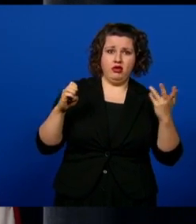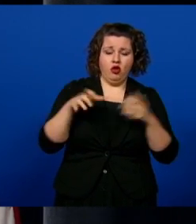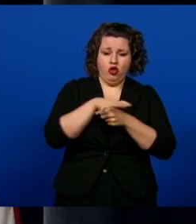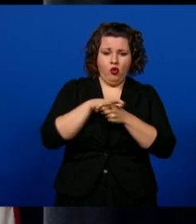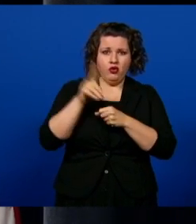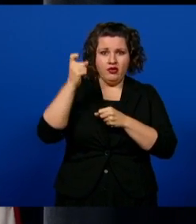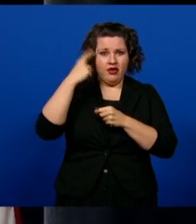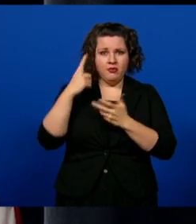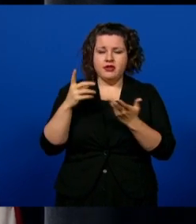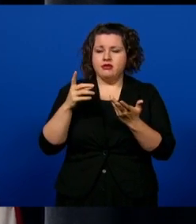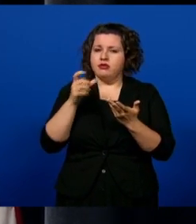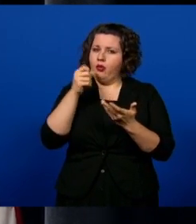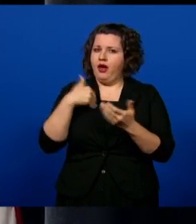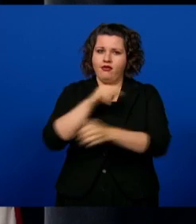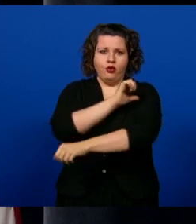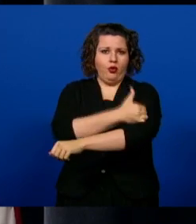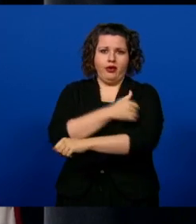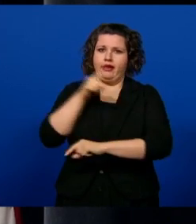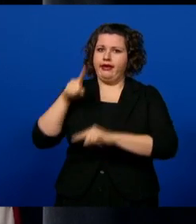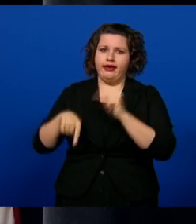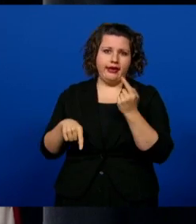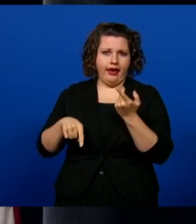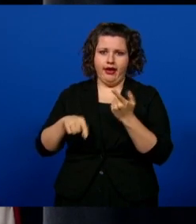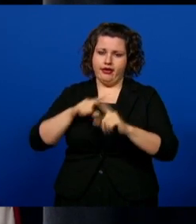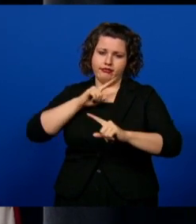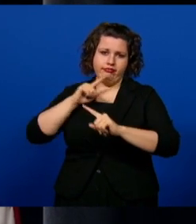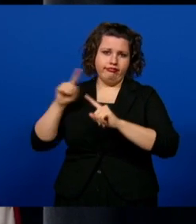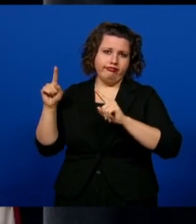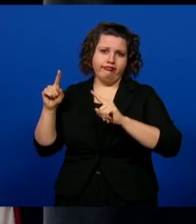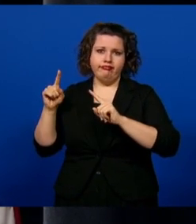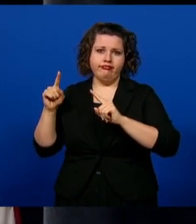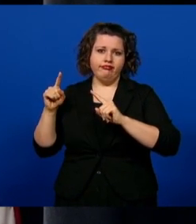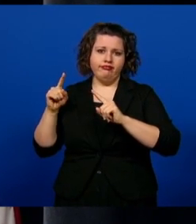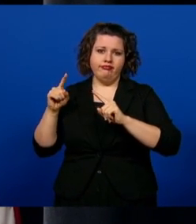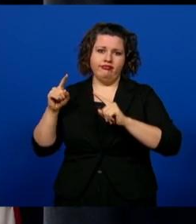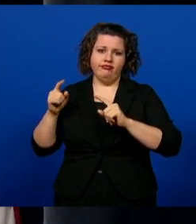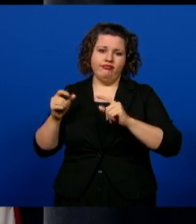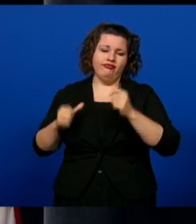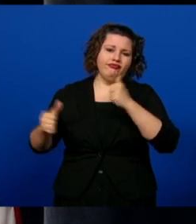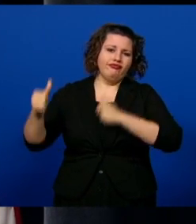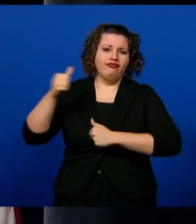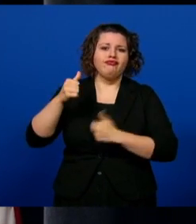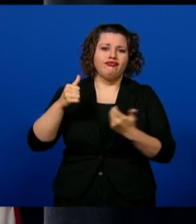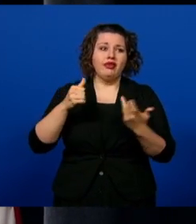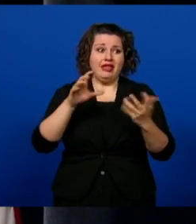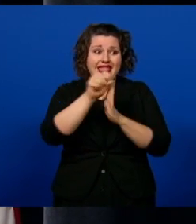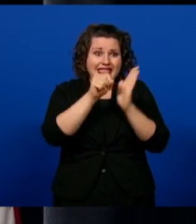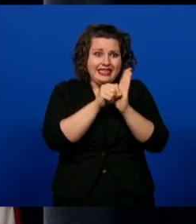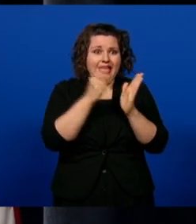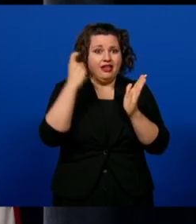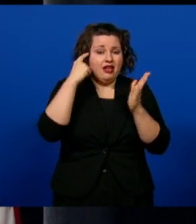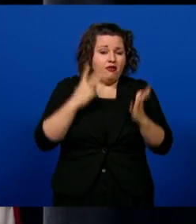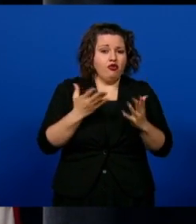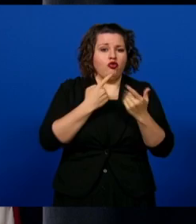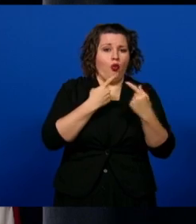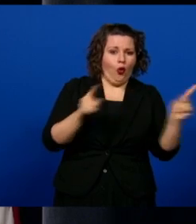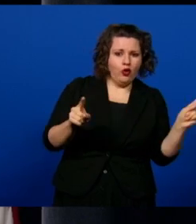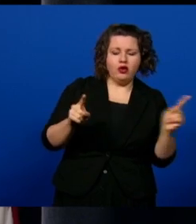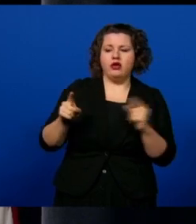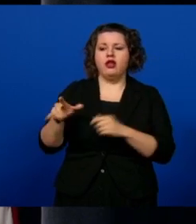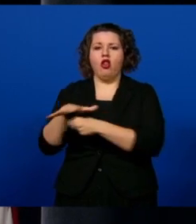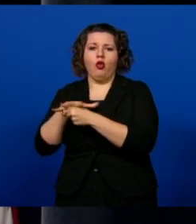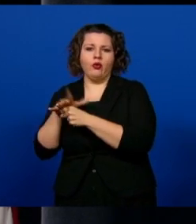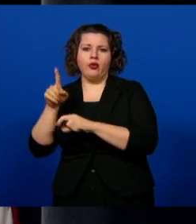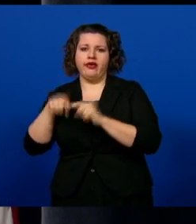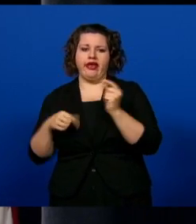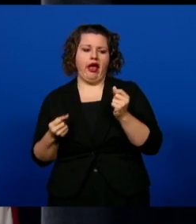governments have the authority to supersede what is in place, been put in place at the statewide level by the governor. But let's just be clear,